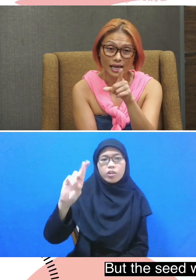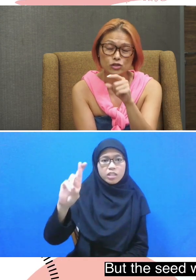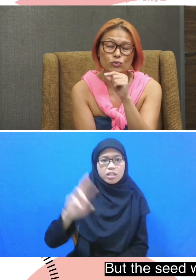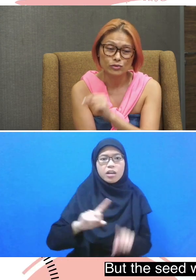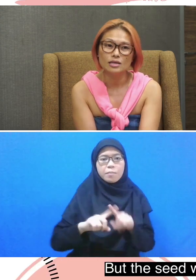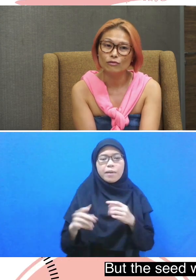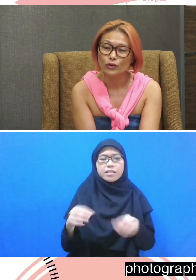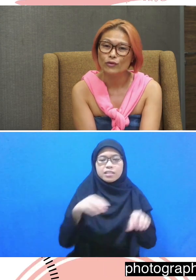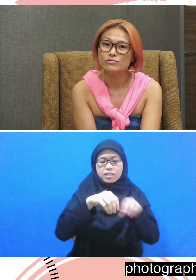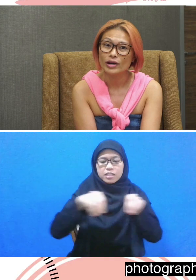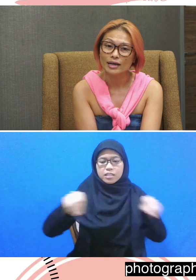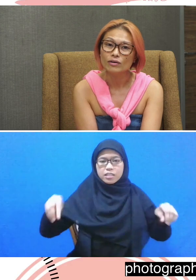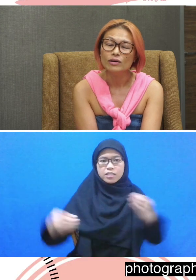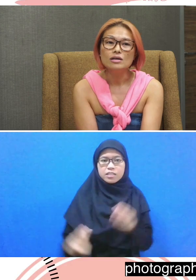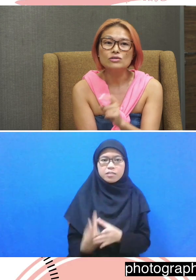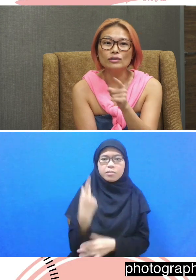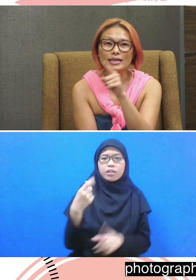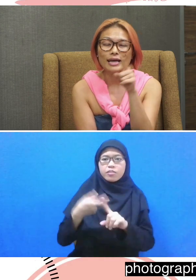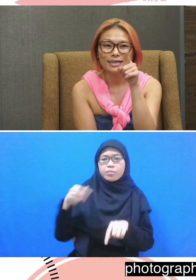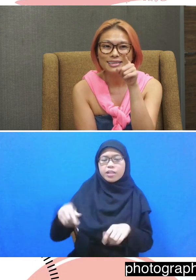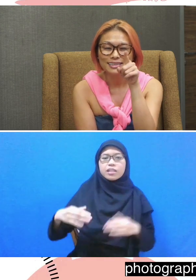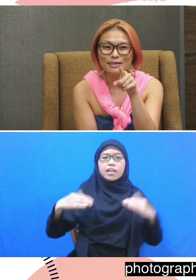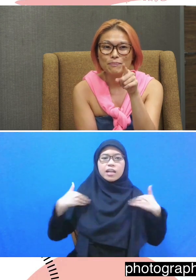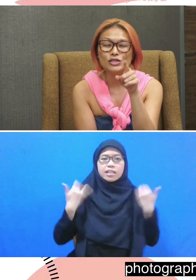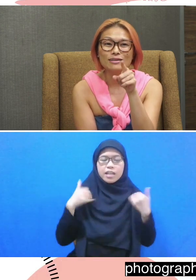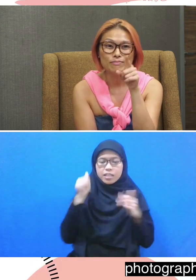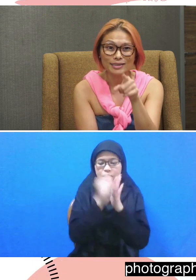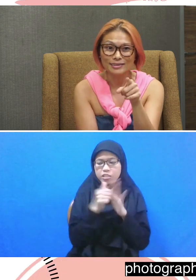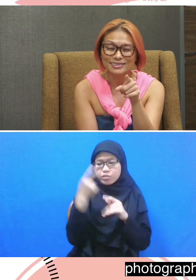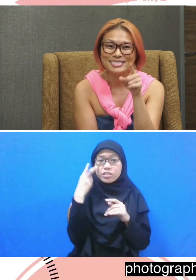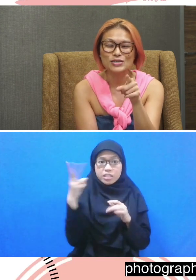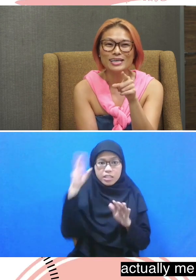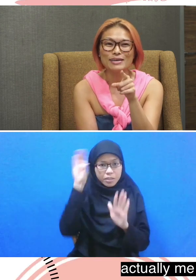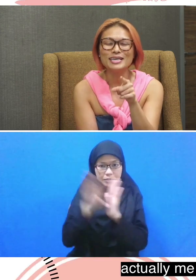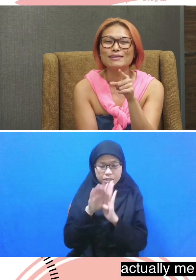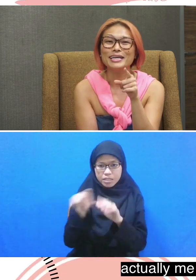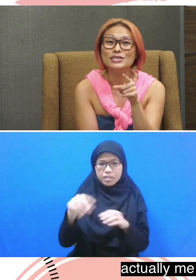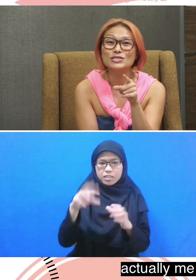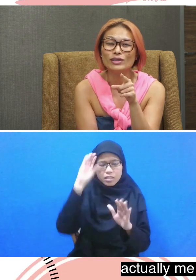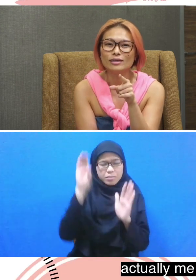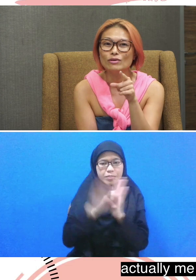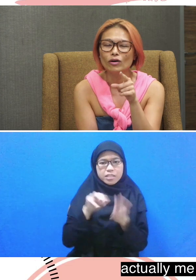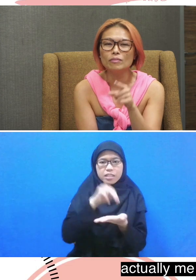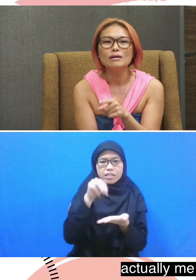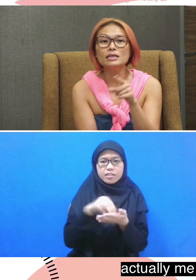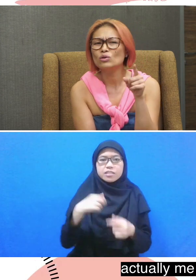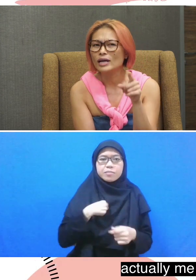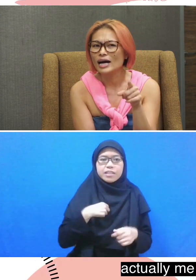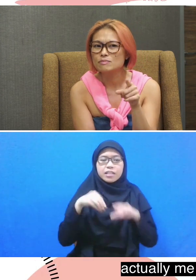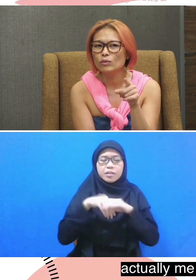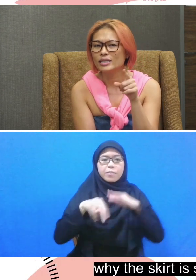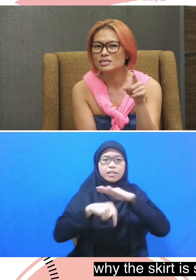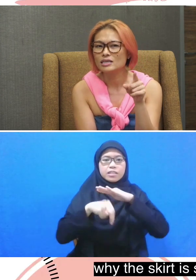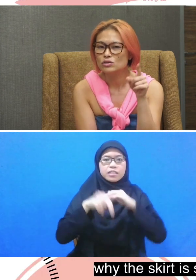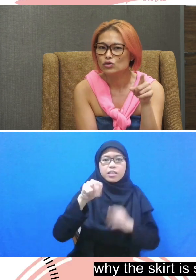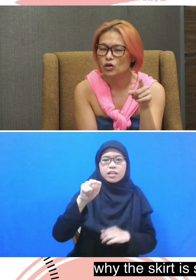that age when you see in the photographs right now. So that the picture in the middle is actually me in my nursery uniform. Please don't ask